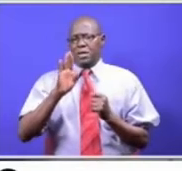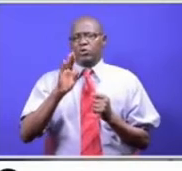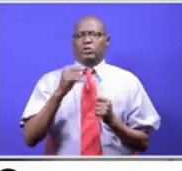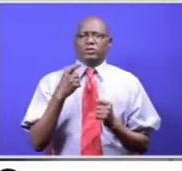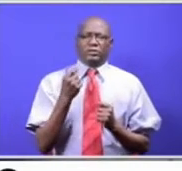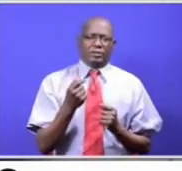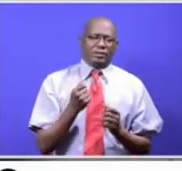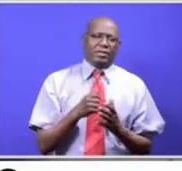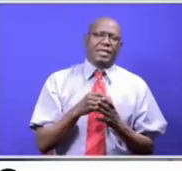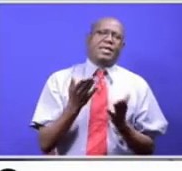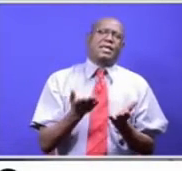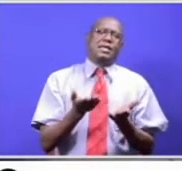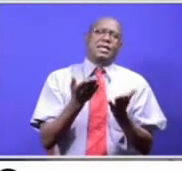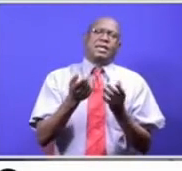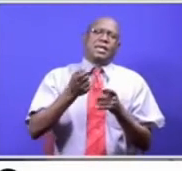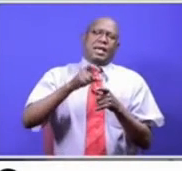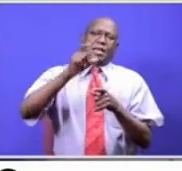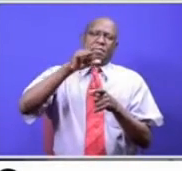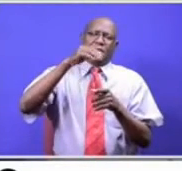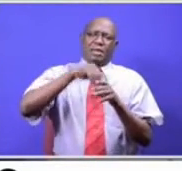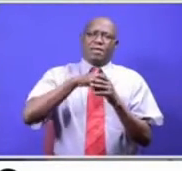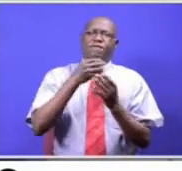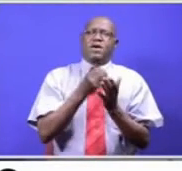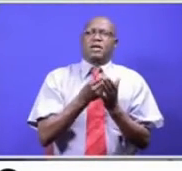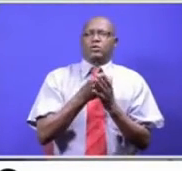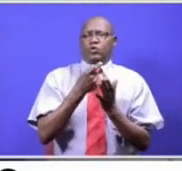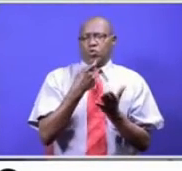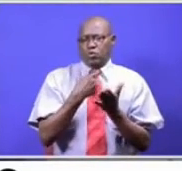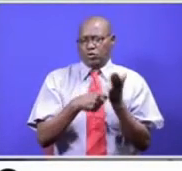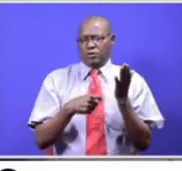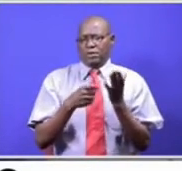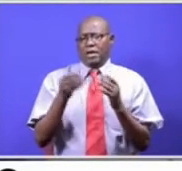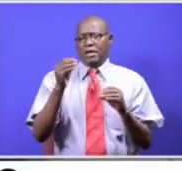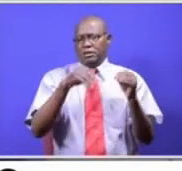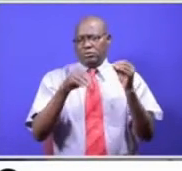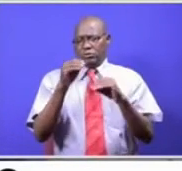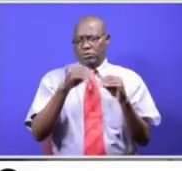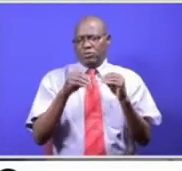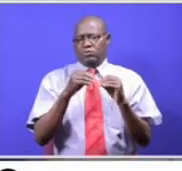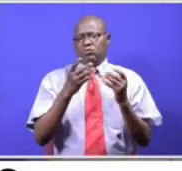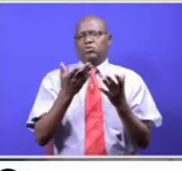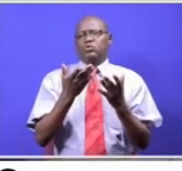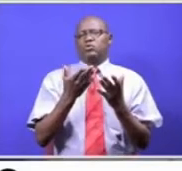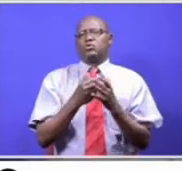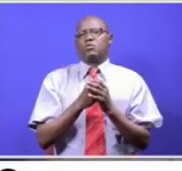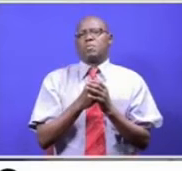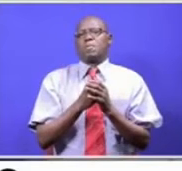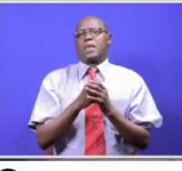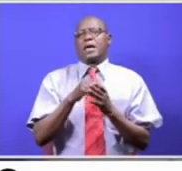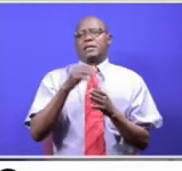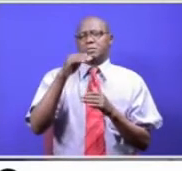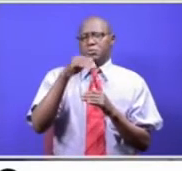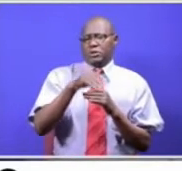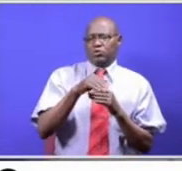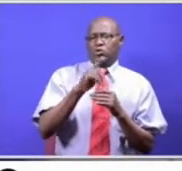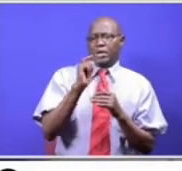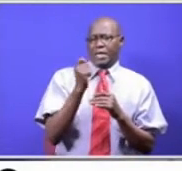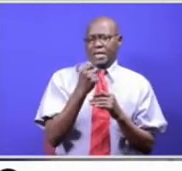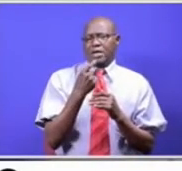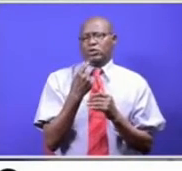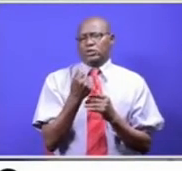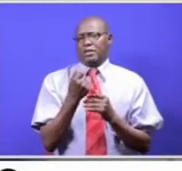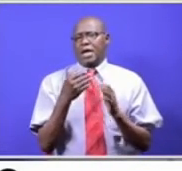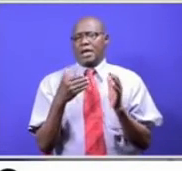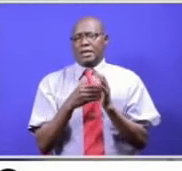40.2% increment in finance costs attributed to the depreciation of the Kenya shilling